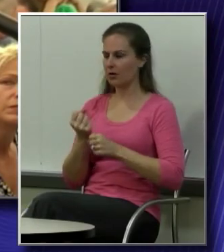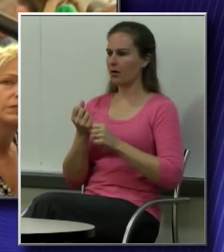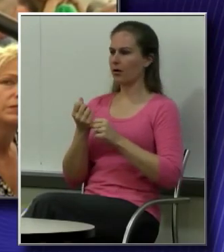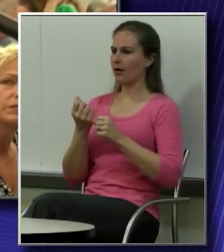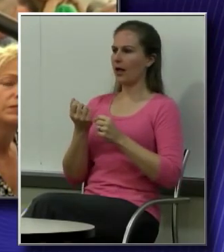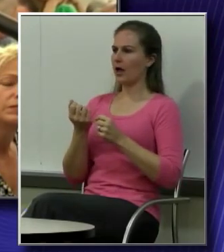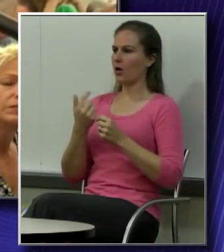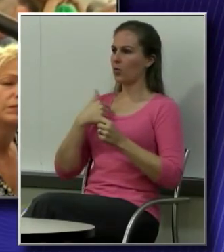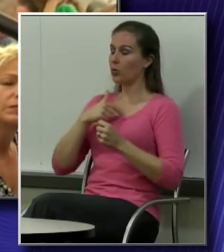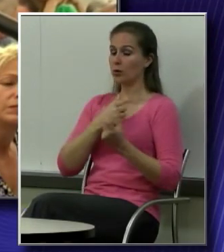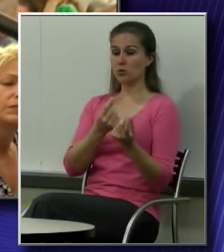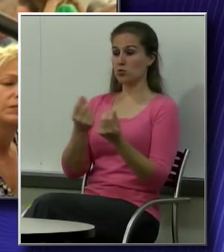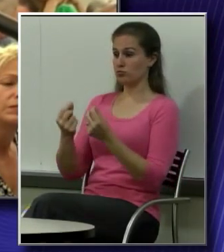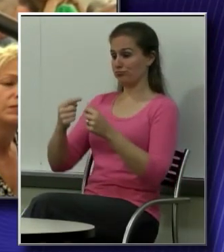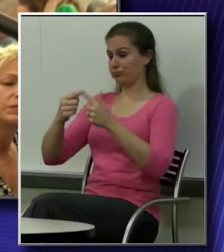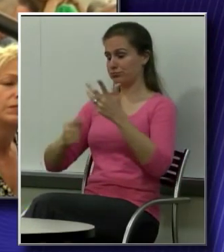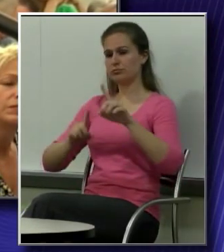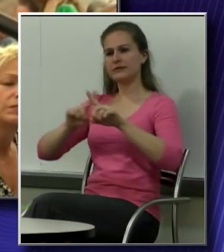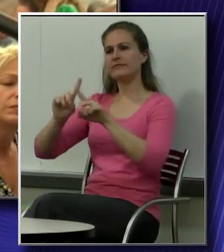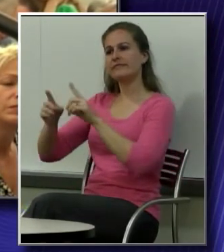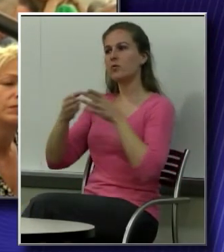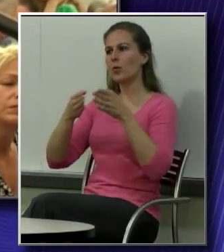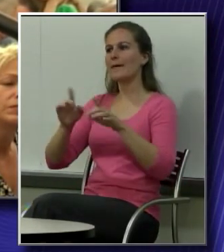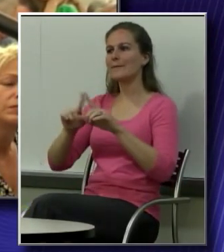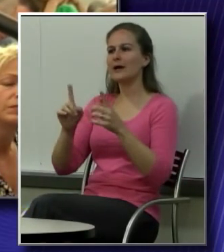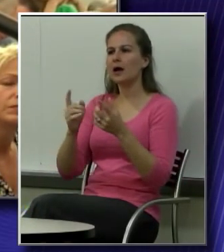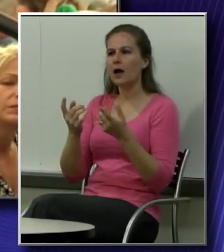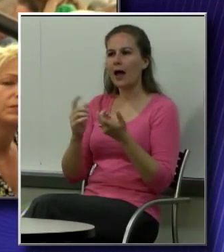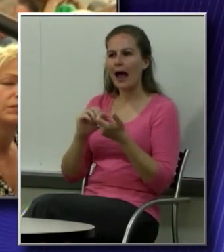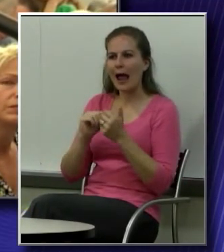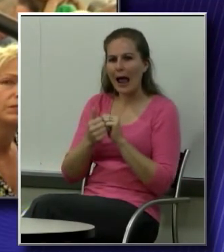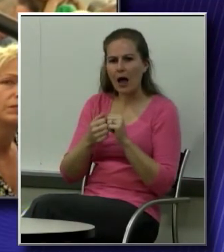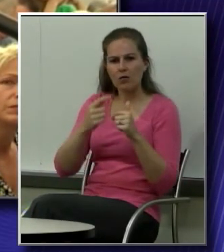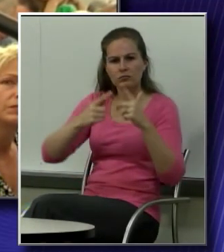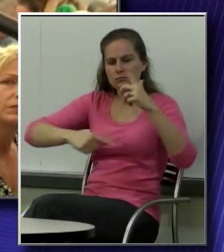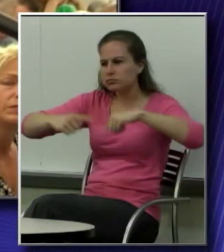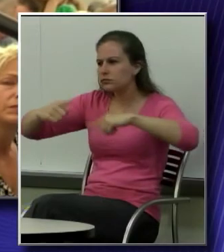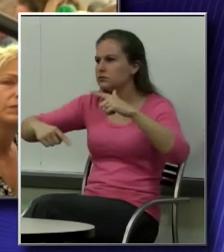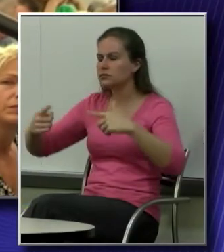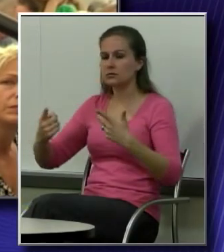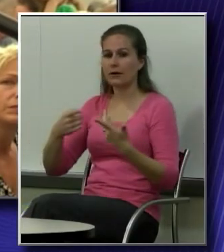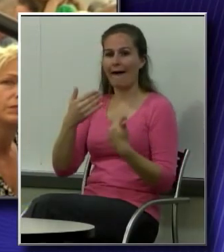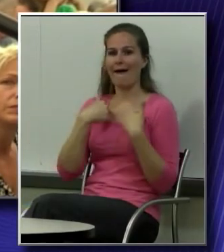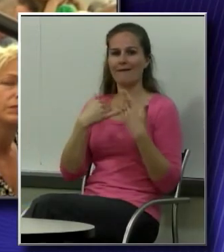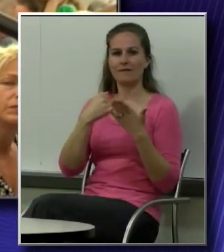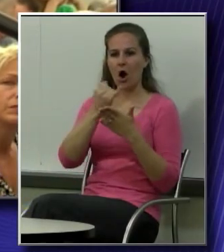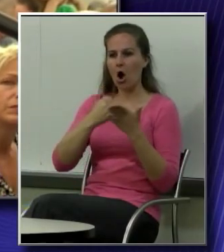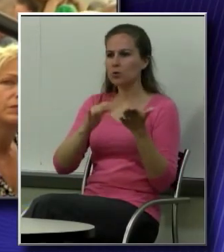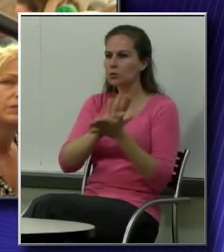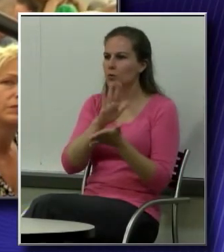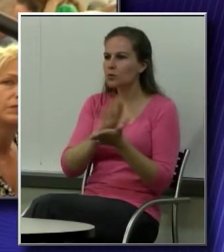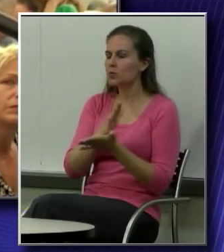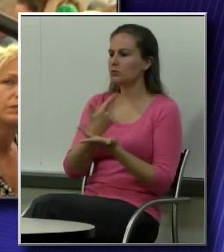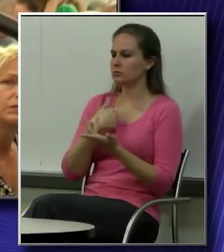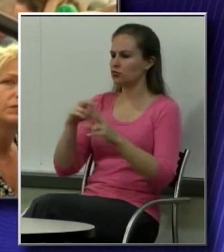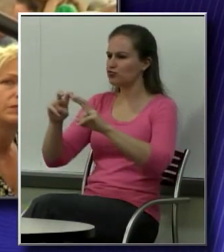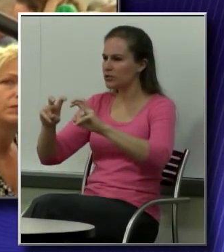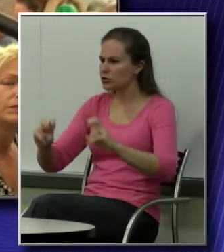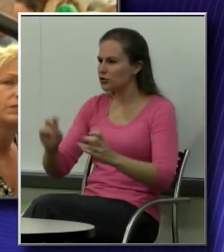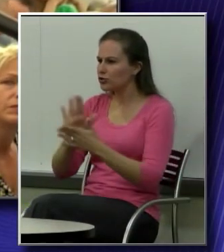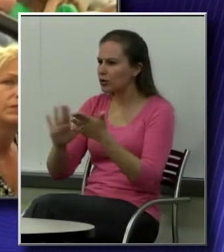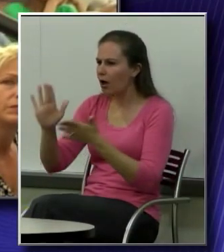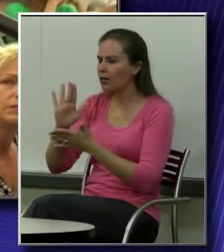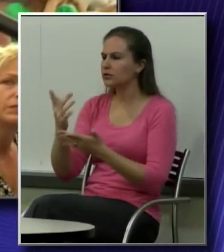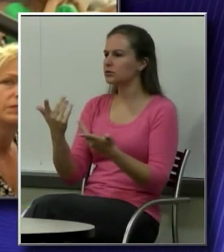ways we do it. We have everything in this system from art schools and small liberal arts colleges to Research One universities.